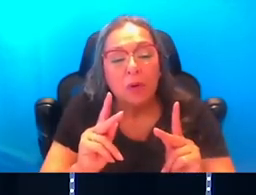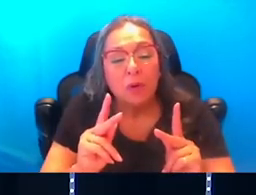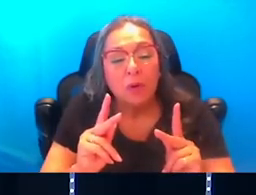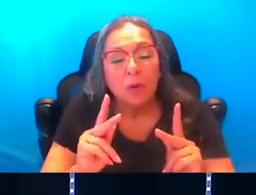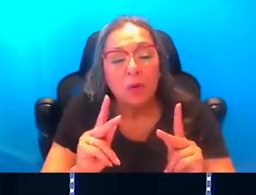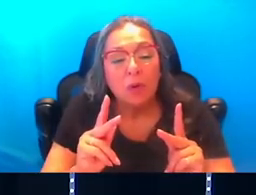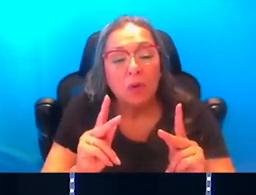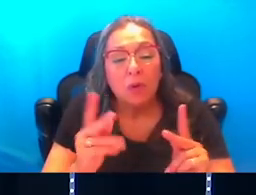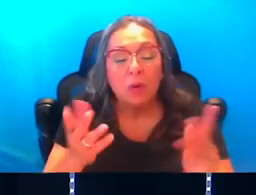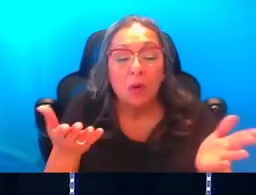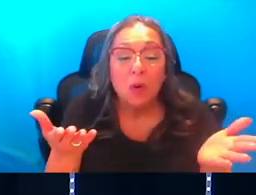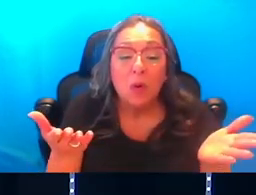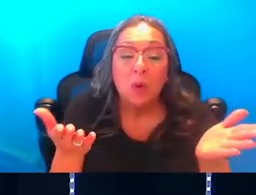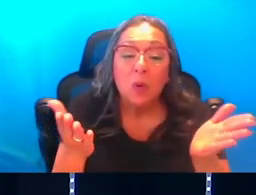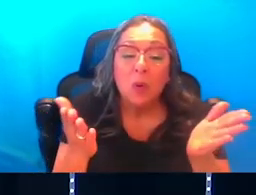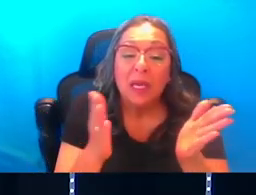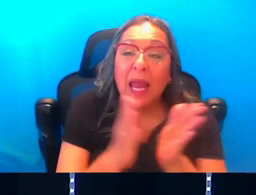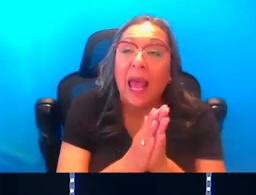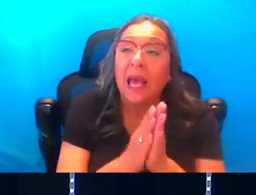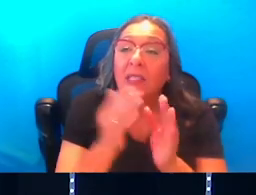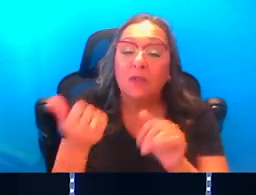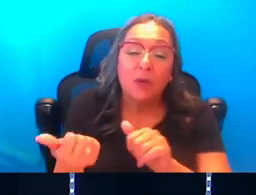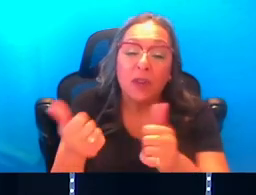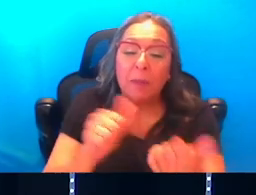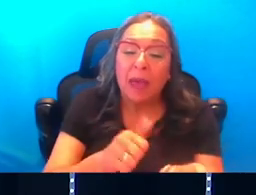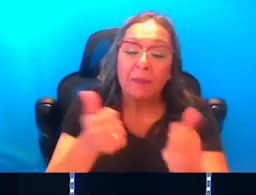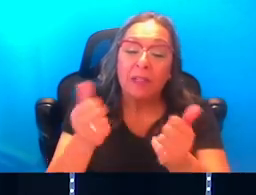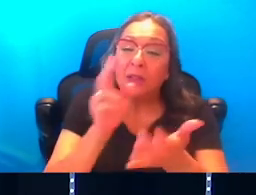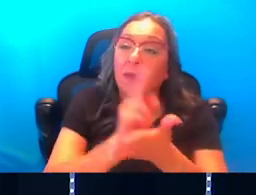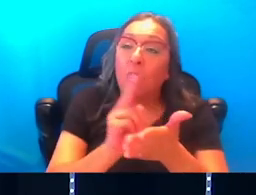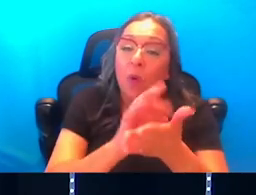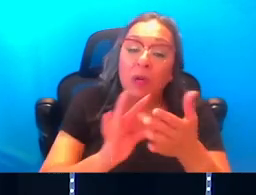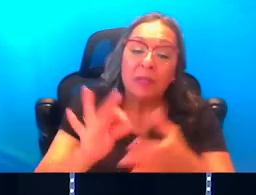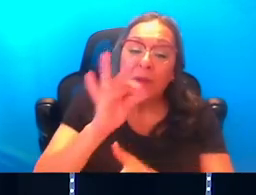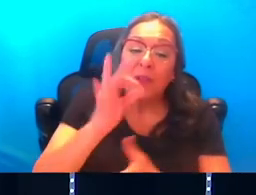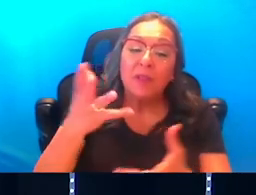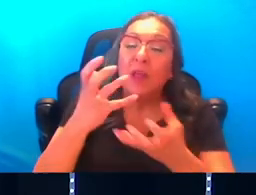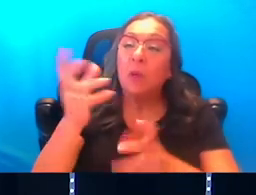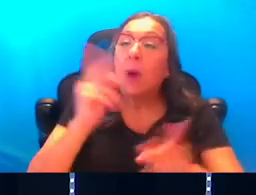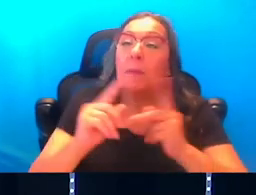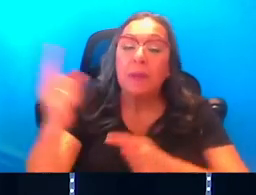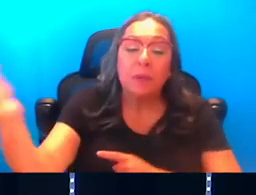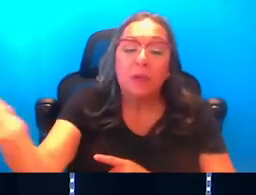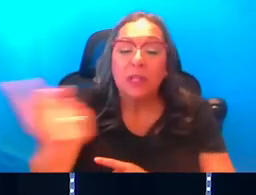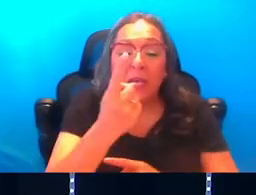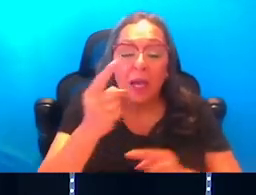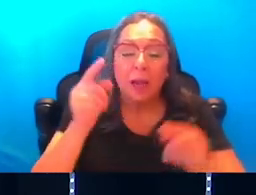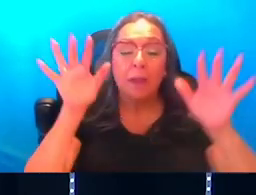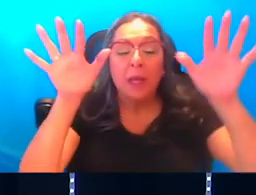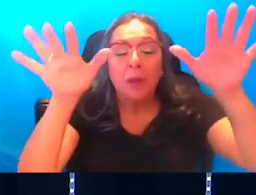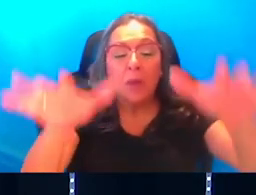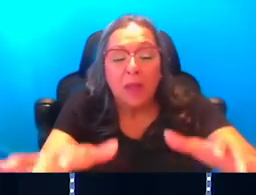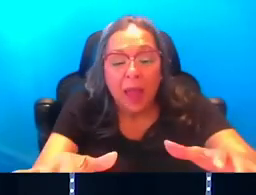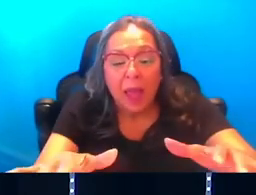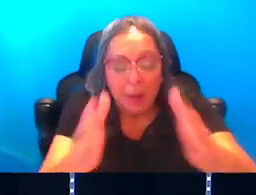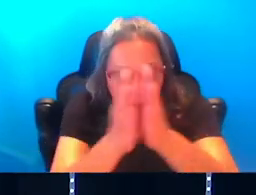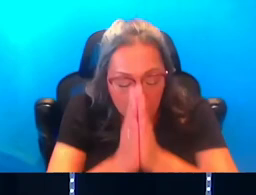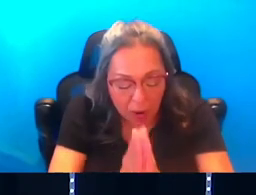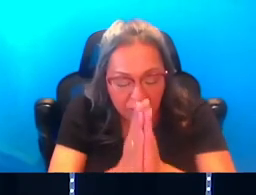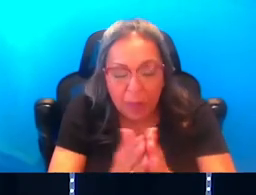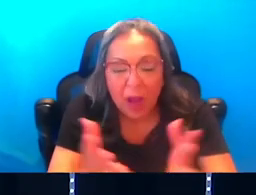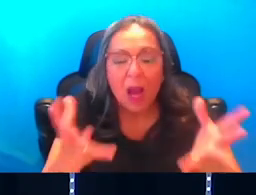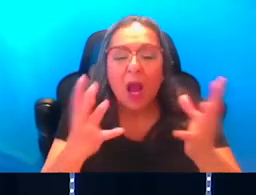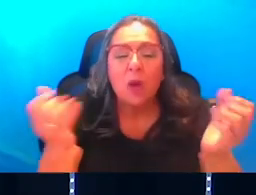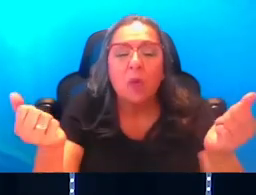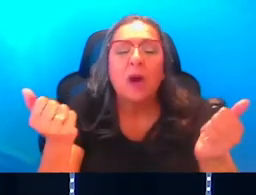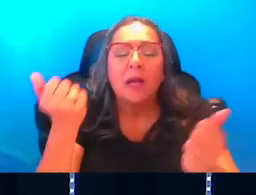ask for the baptism of the Holy Spirit is what they would call it, and they would want people to come and lay their hands on them and pray for them seriously and say, God, I want all of you. I want